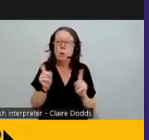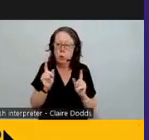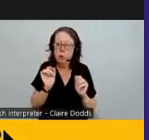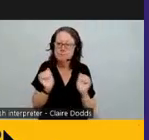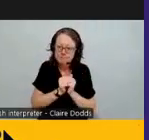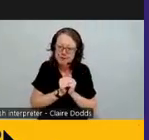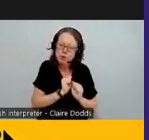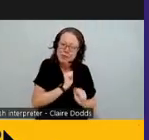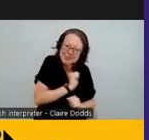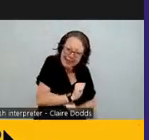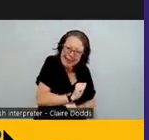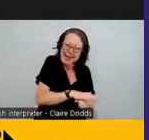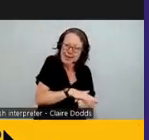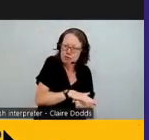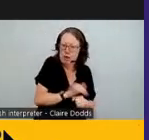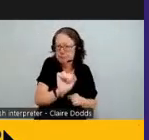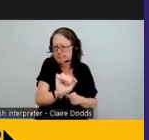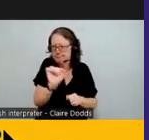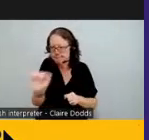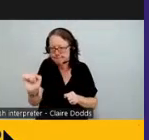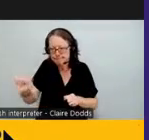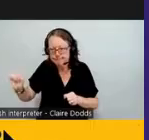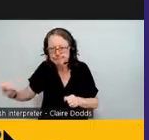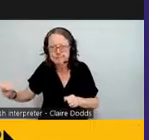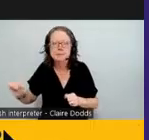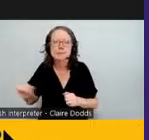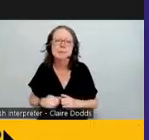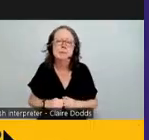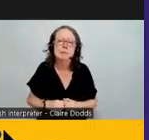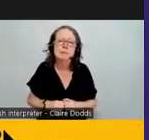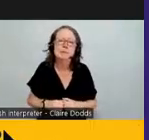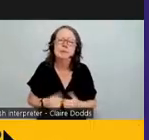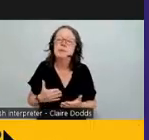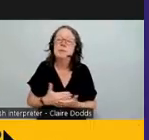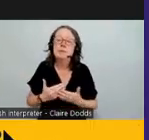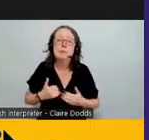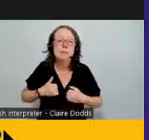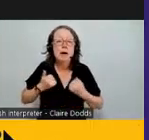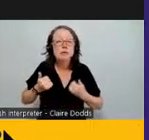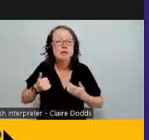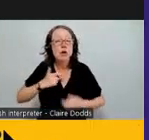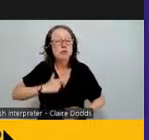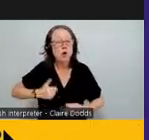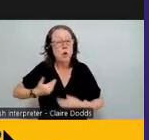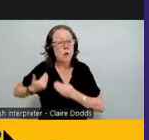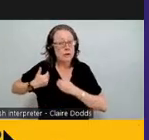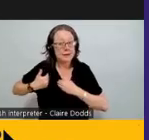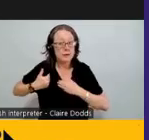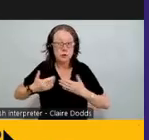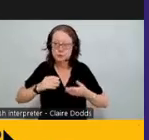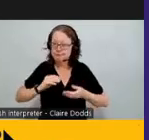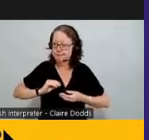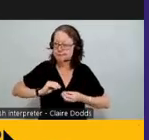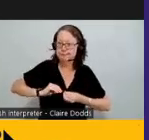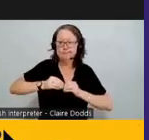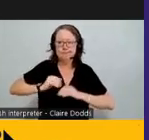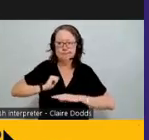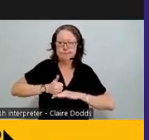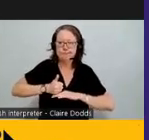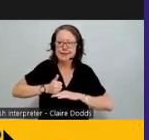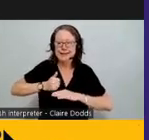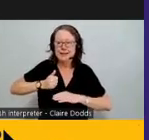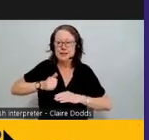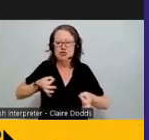and for the people we want to work with. Part of our role is to bring together strategic steering groups, so decision makers,